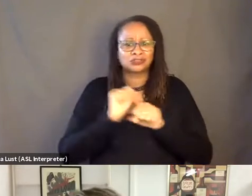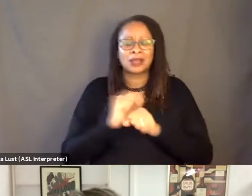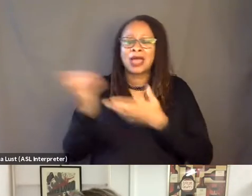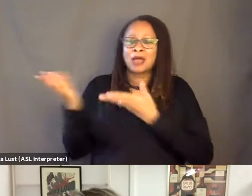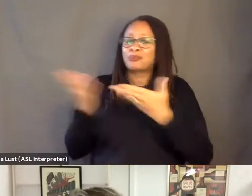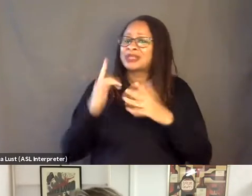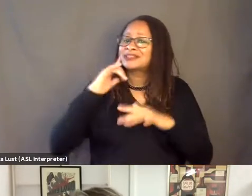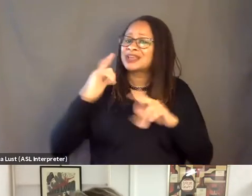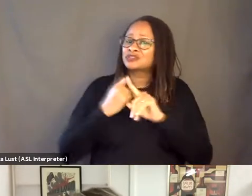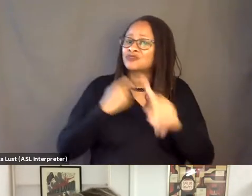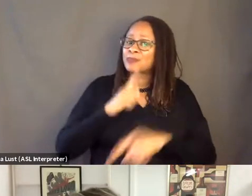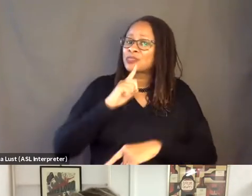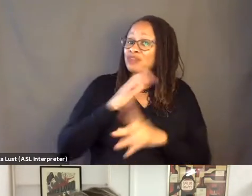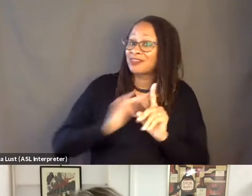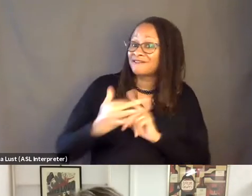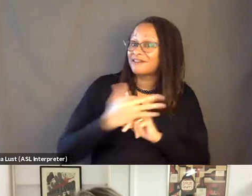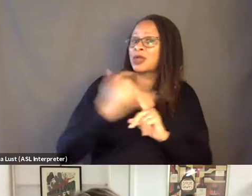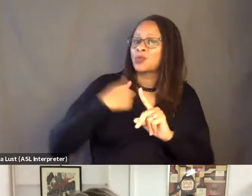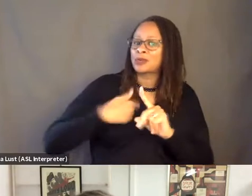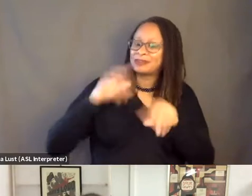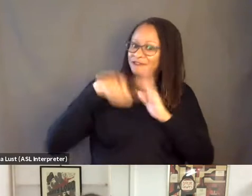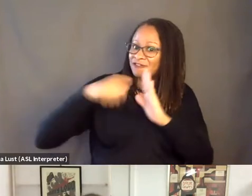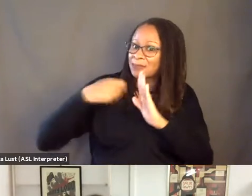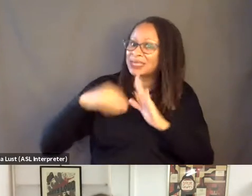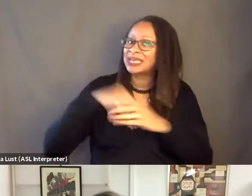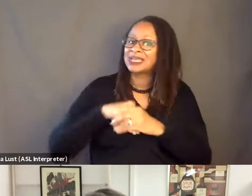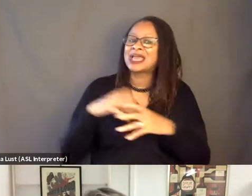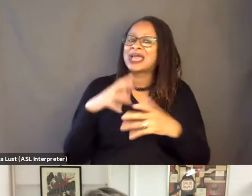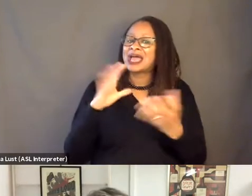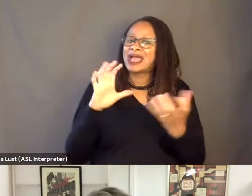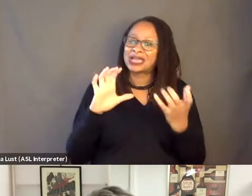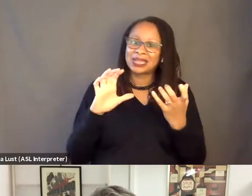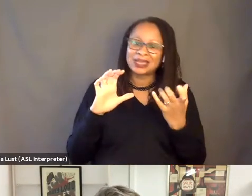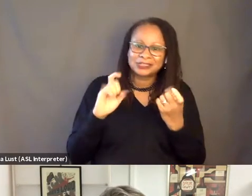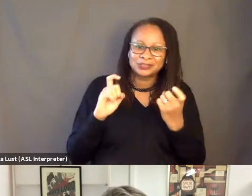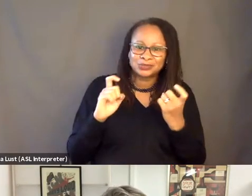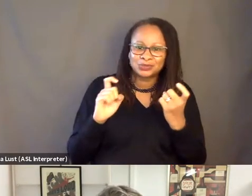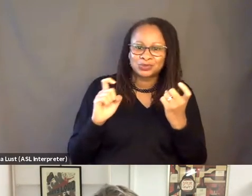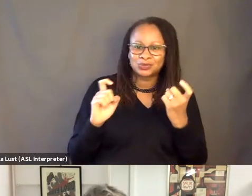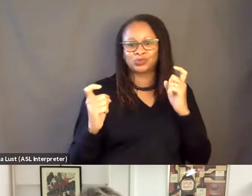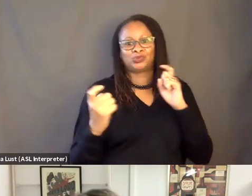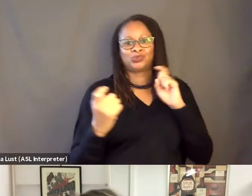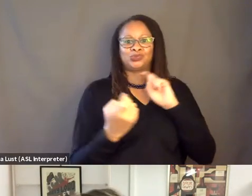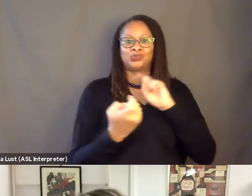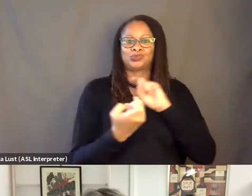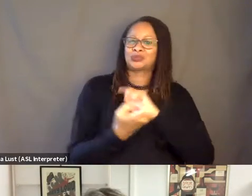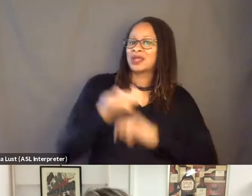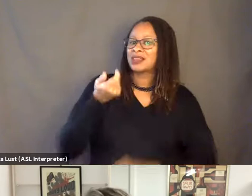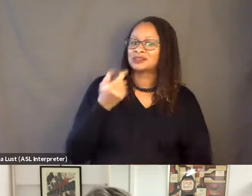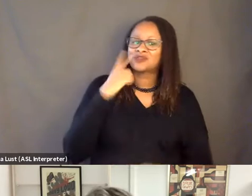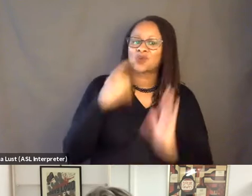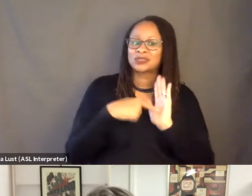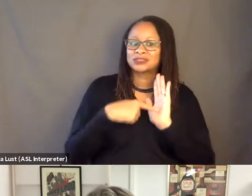from the real environments we'd been shooting in and kind of just turning them a bit so that, for